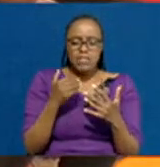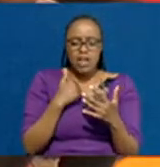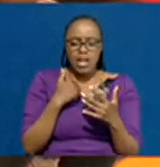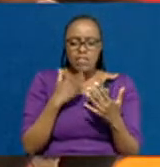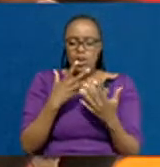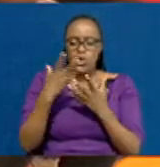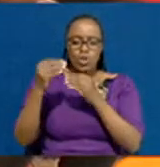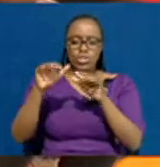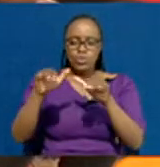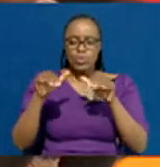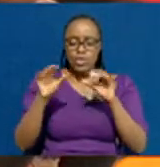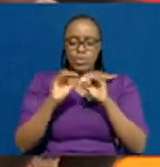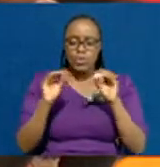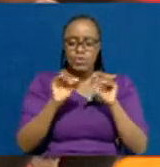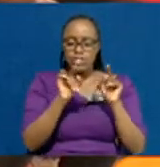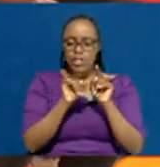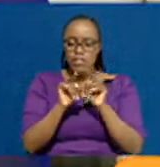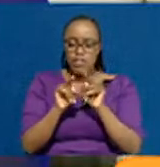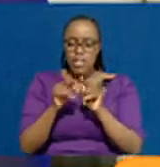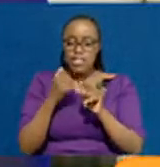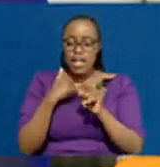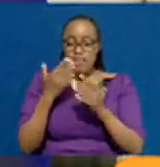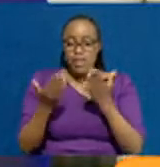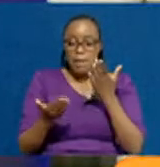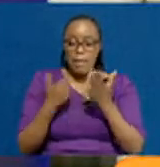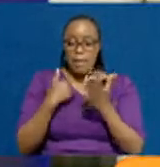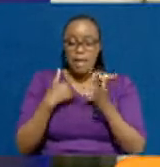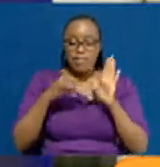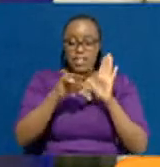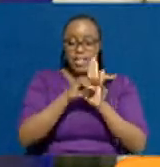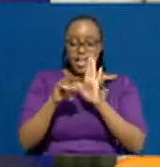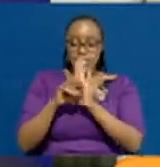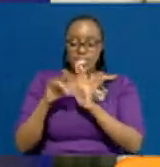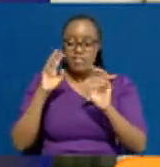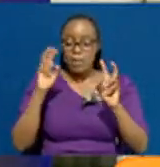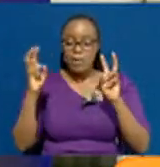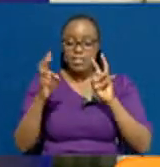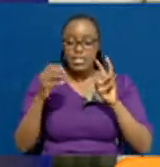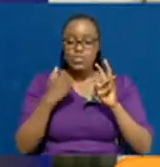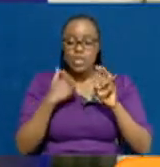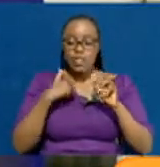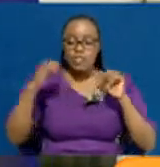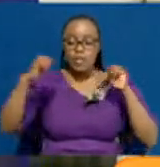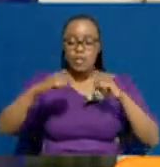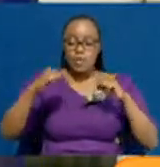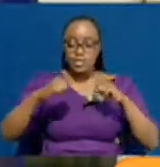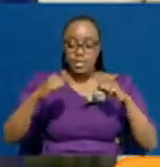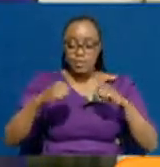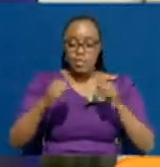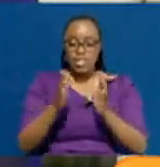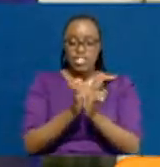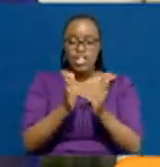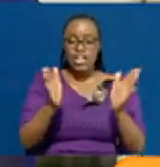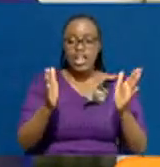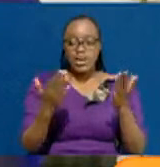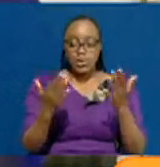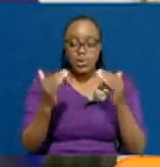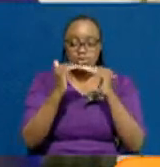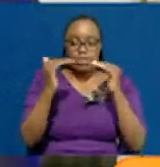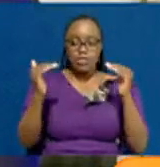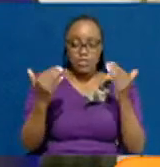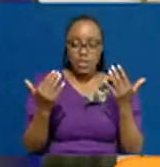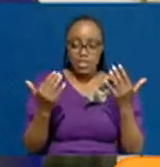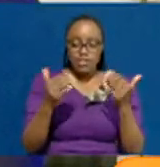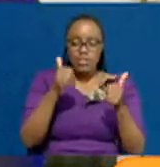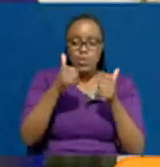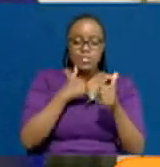to wait. So they may have a negative perception of the whole measure, curfews